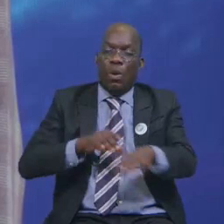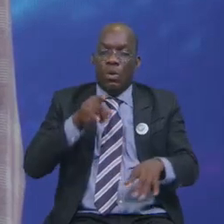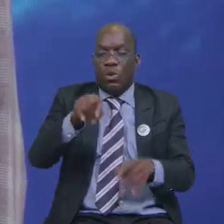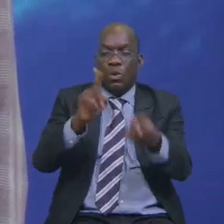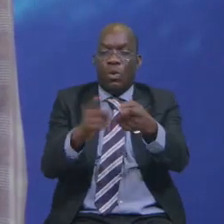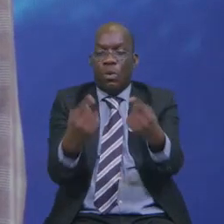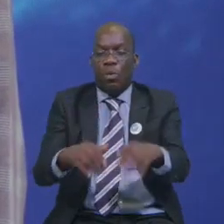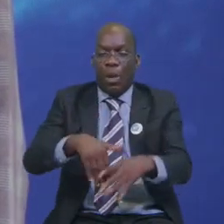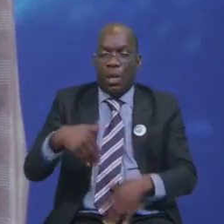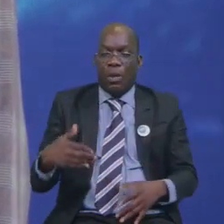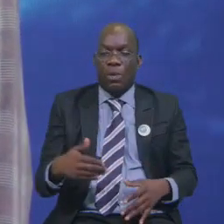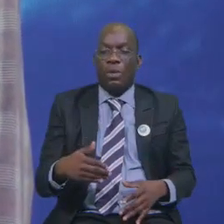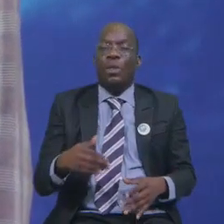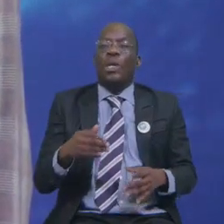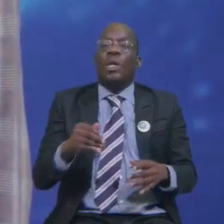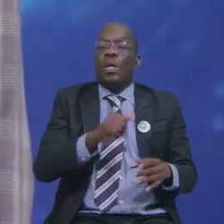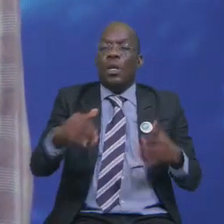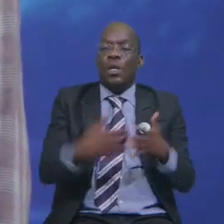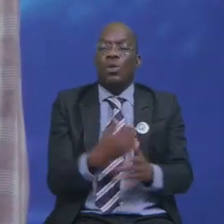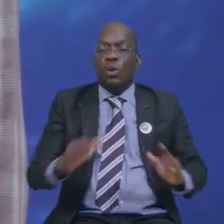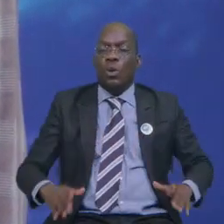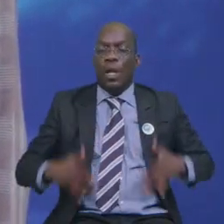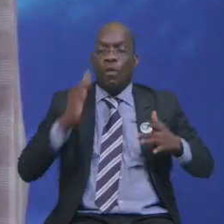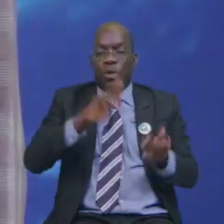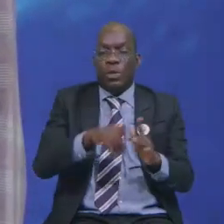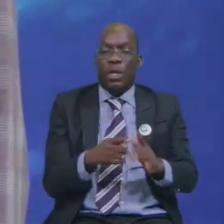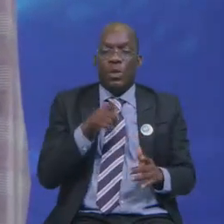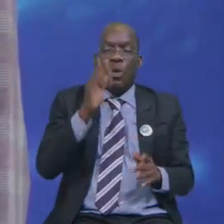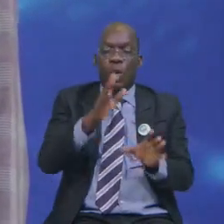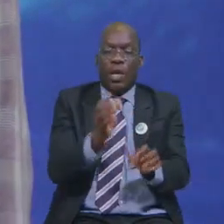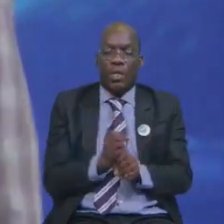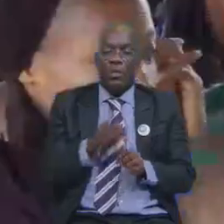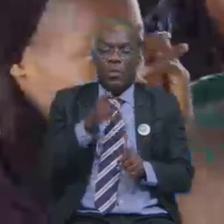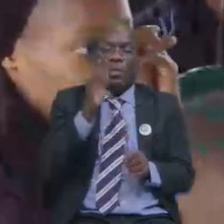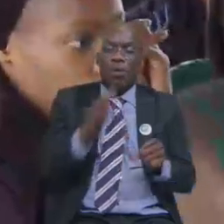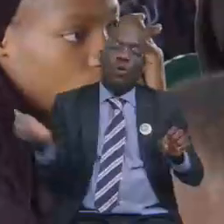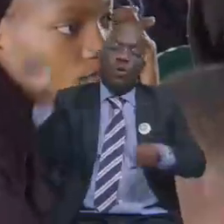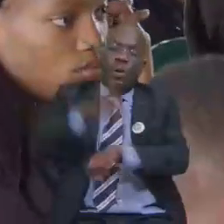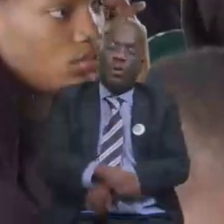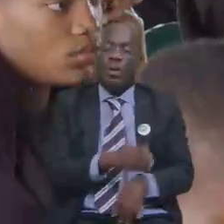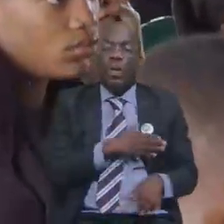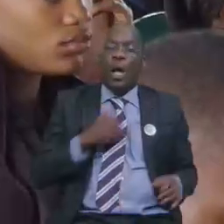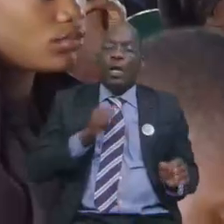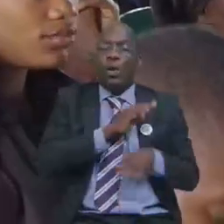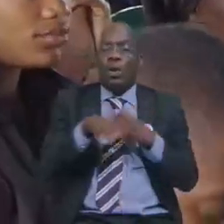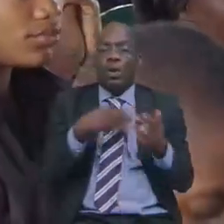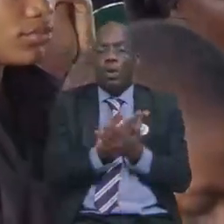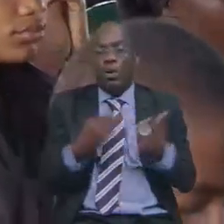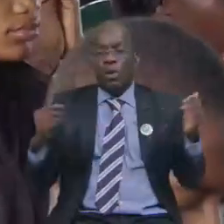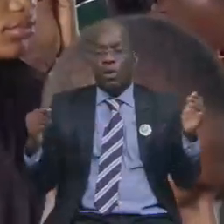begin. Yeah. You will achieve. Yeah. You'll overcome. And all these cords